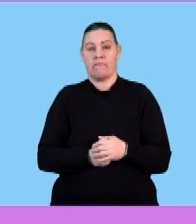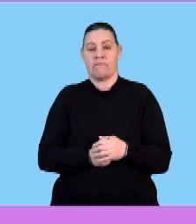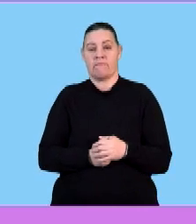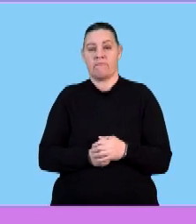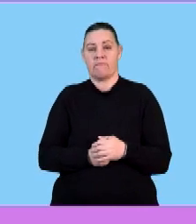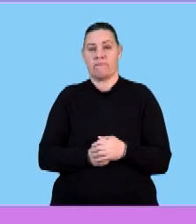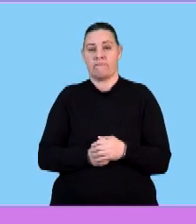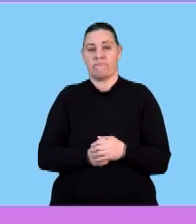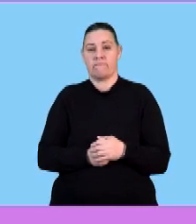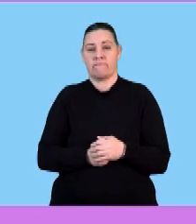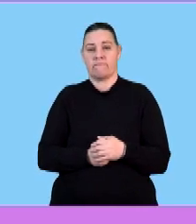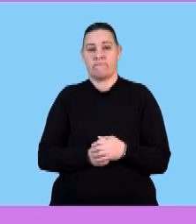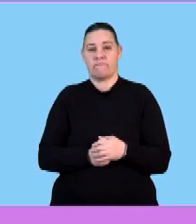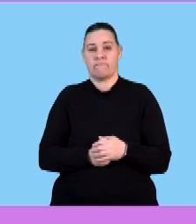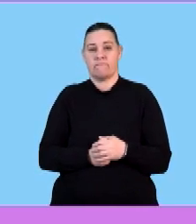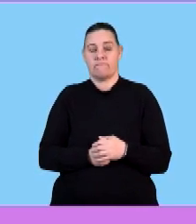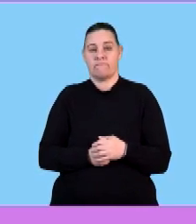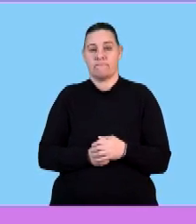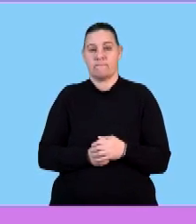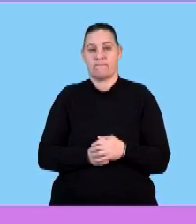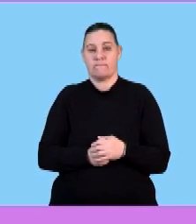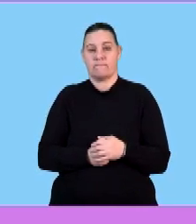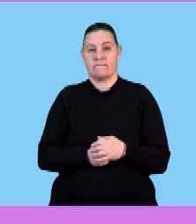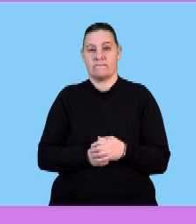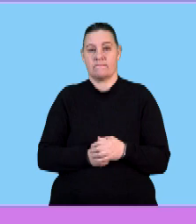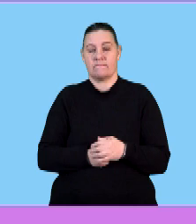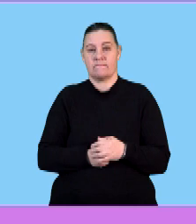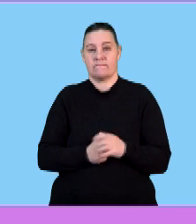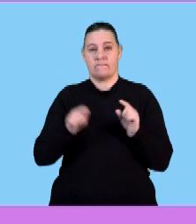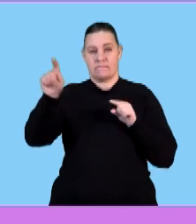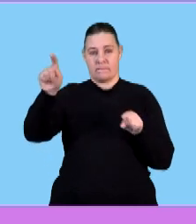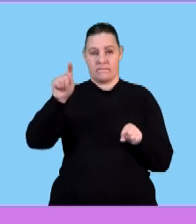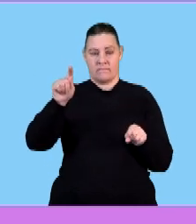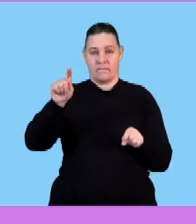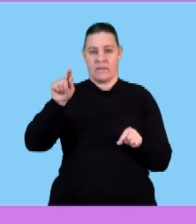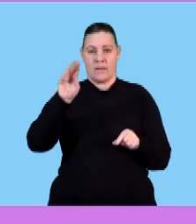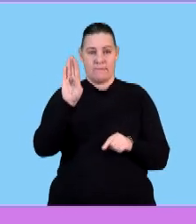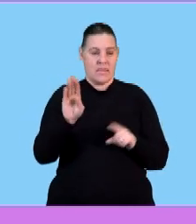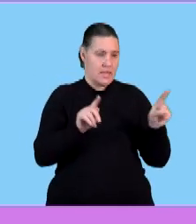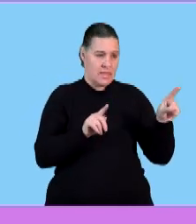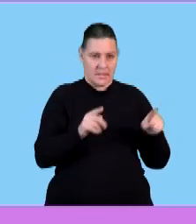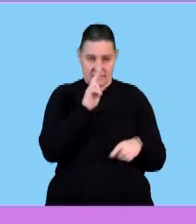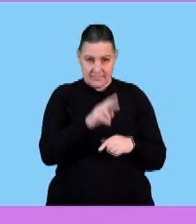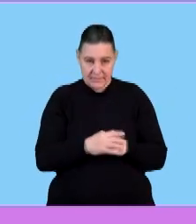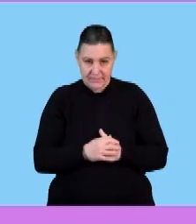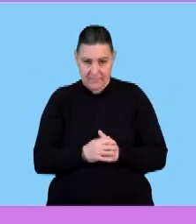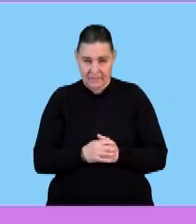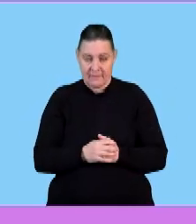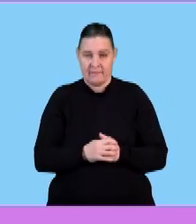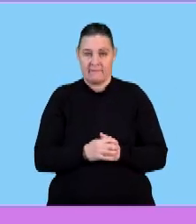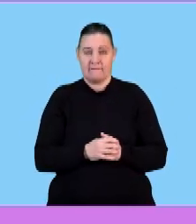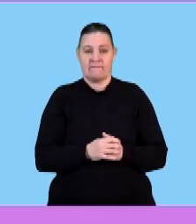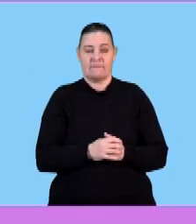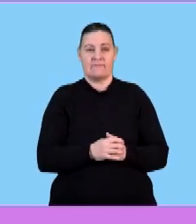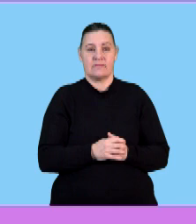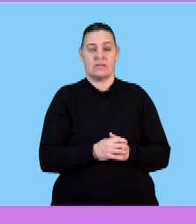Nice. Okay, let's just get that one showing you where the length there comes from, where the breadth goes. All right,